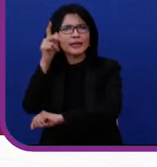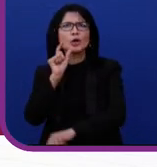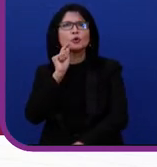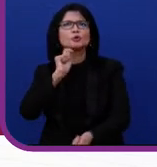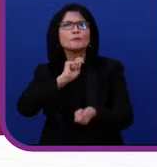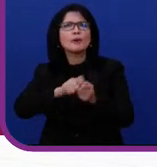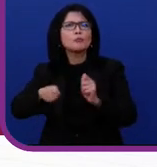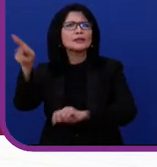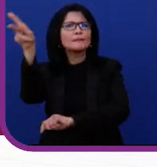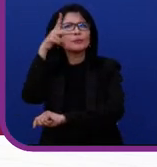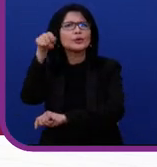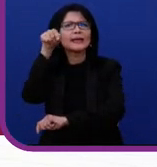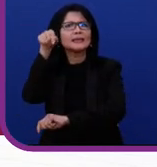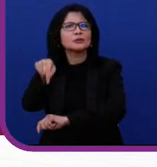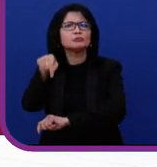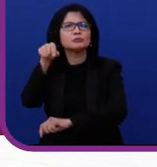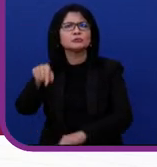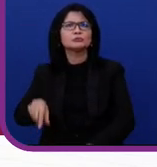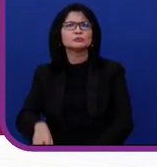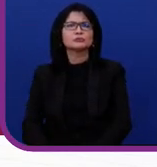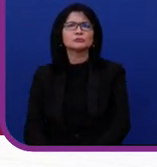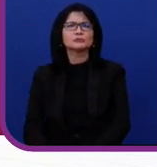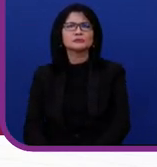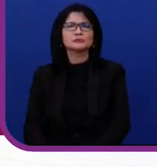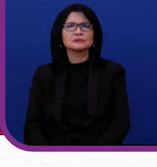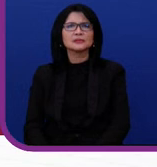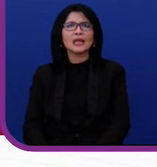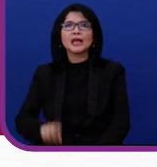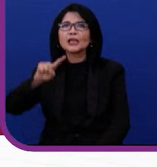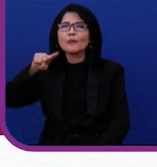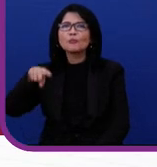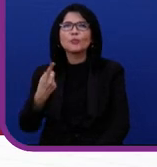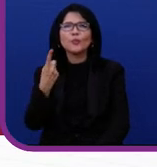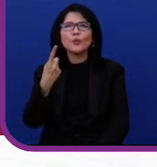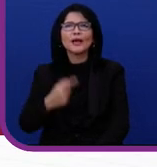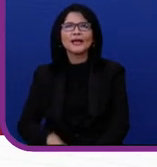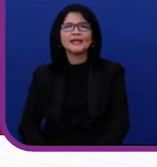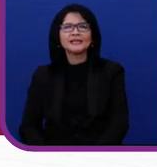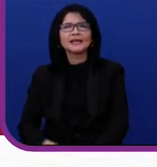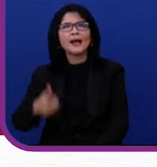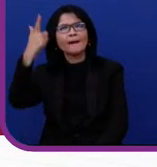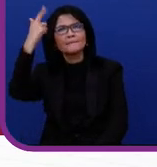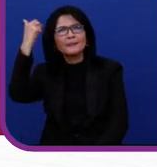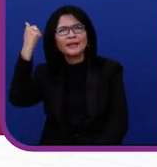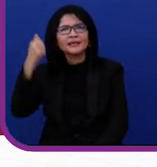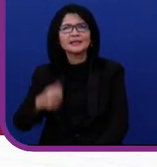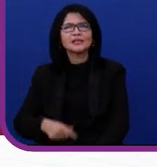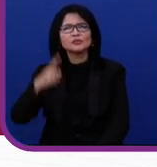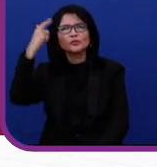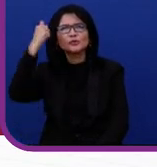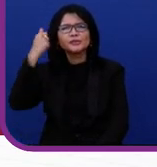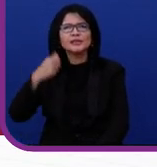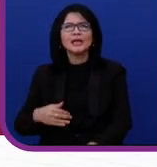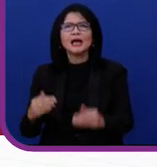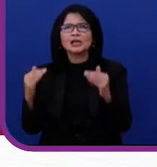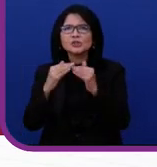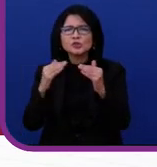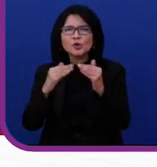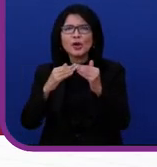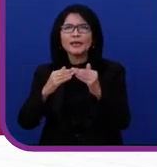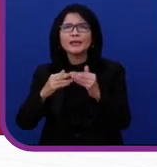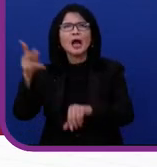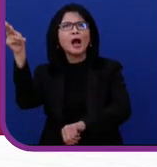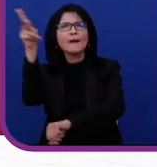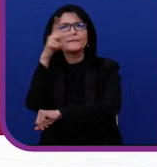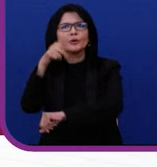speaking with this study aims to make it work marketable to the potency of